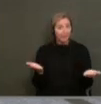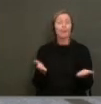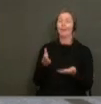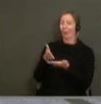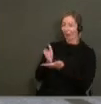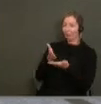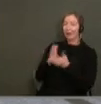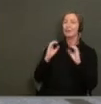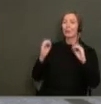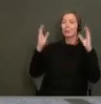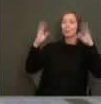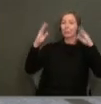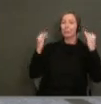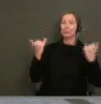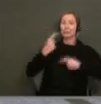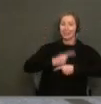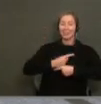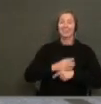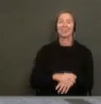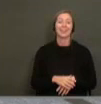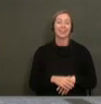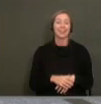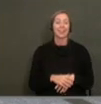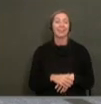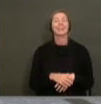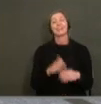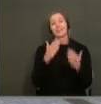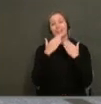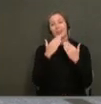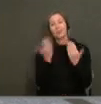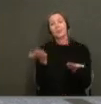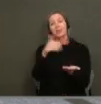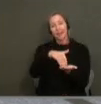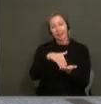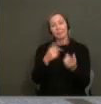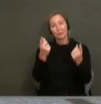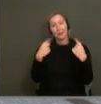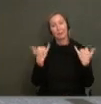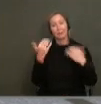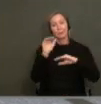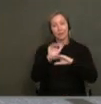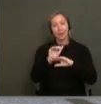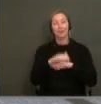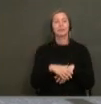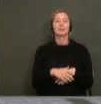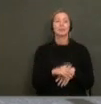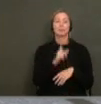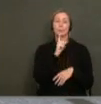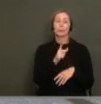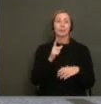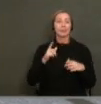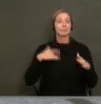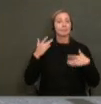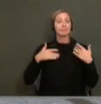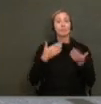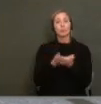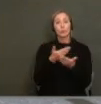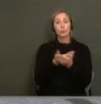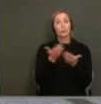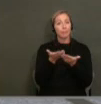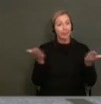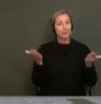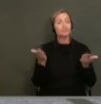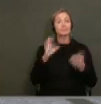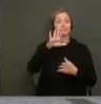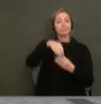trouble tonight. Okay. Anyway, thank you again for being here. There's some very exciting new things in the budget. There's